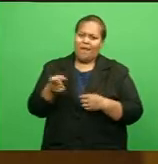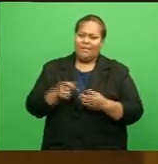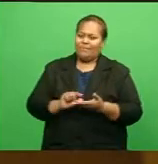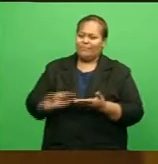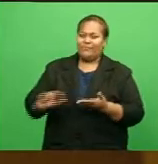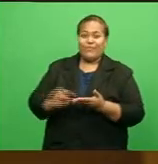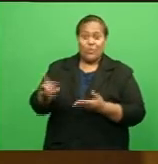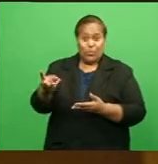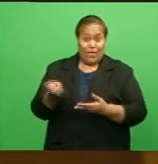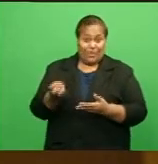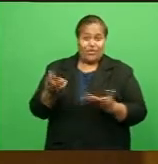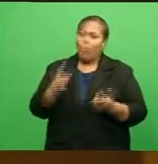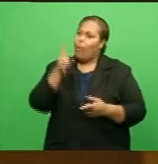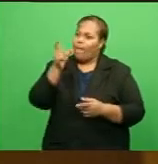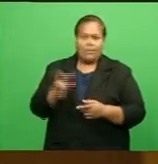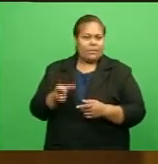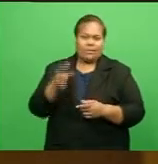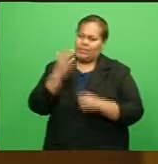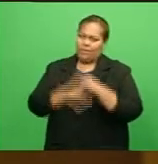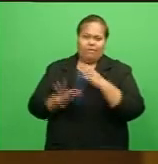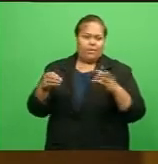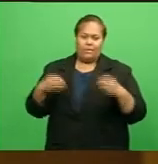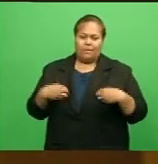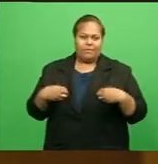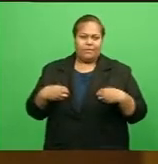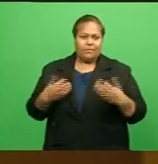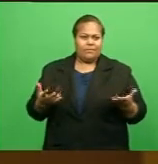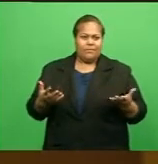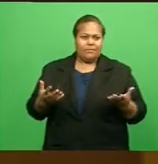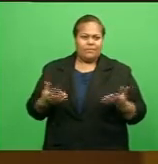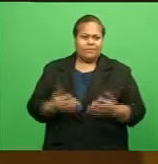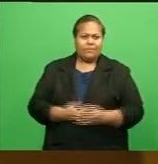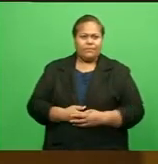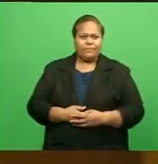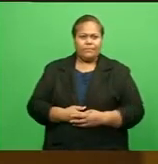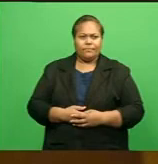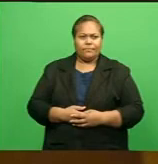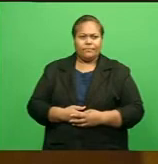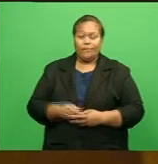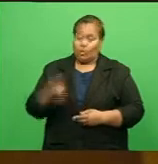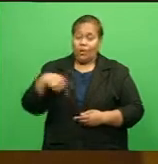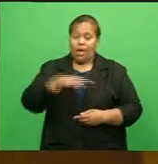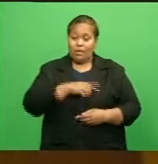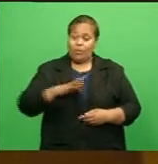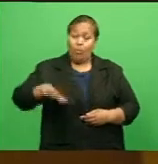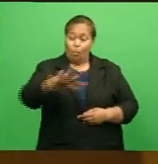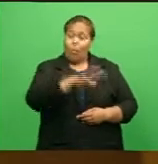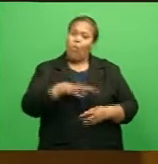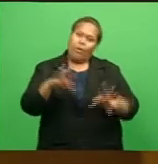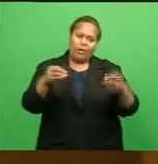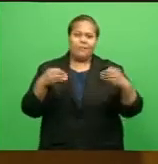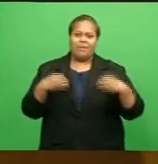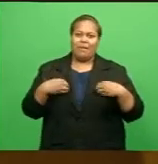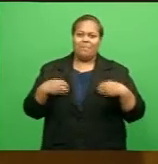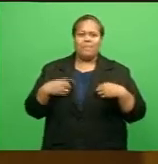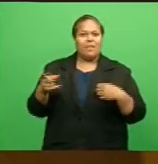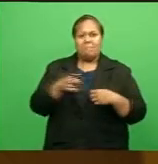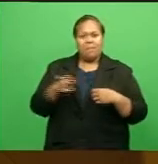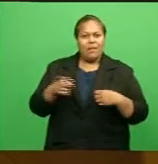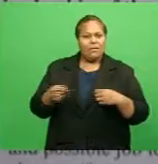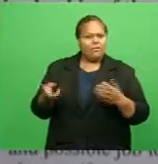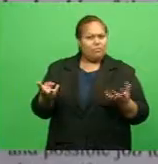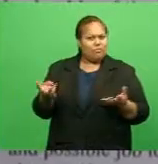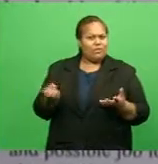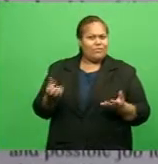made that. So, except for one person, we've all of us have voluntarily accepted the 5%